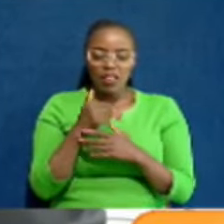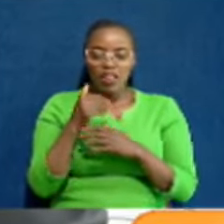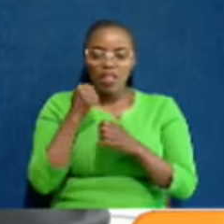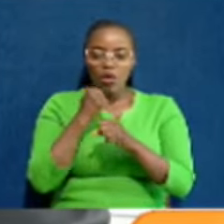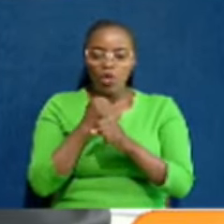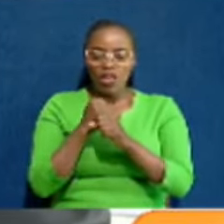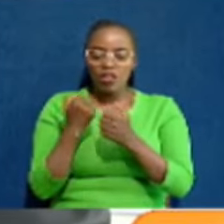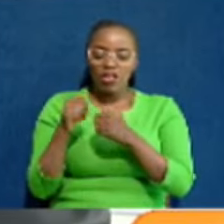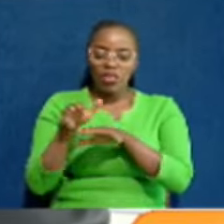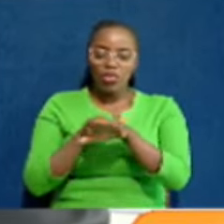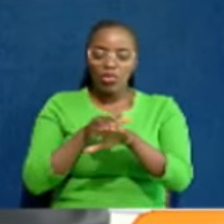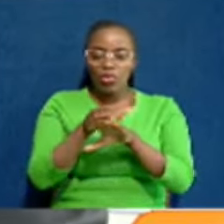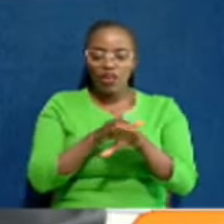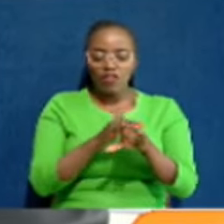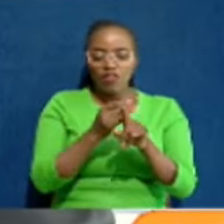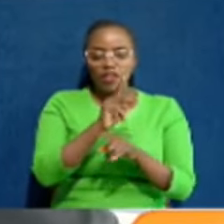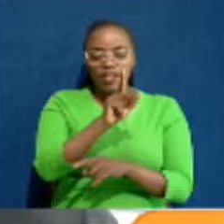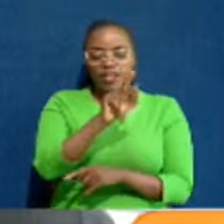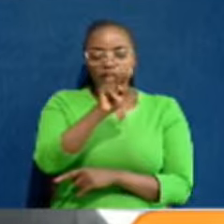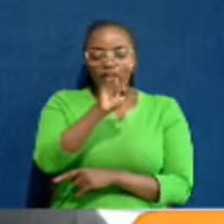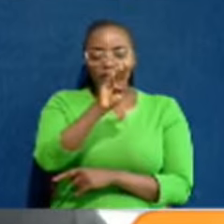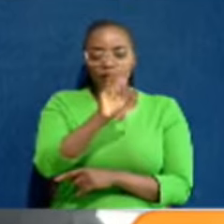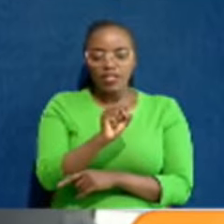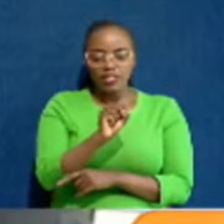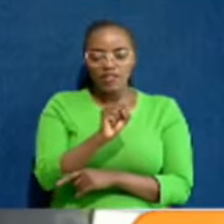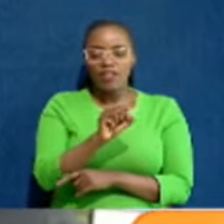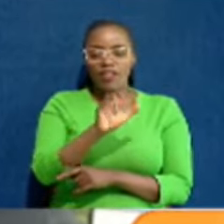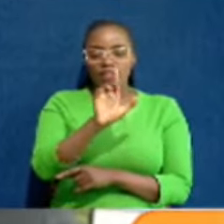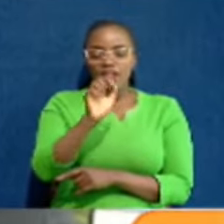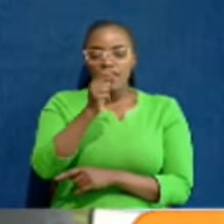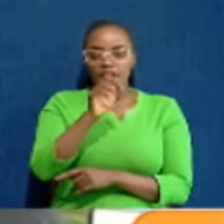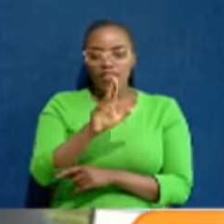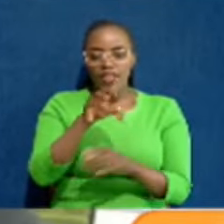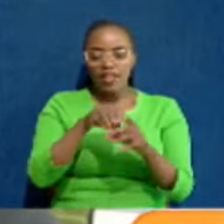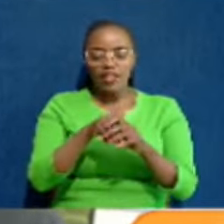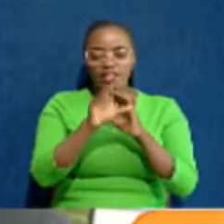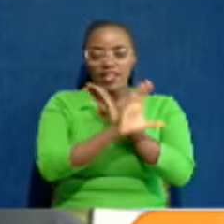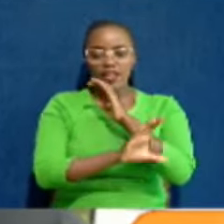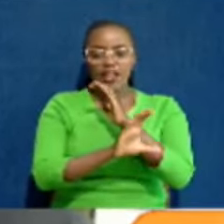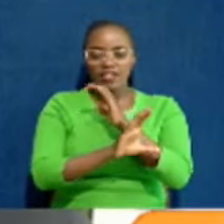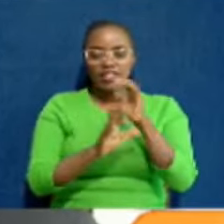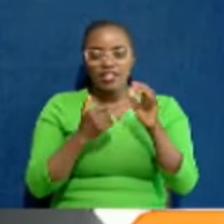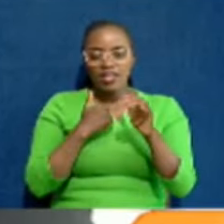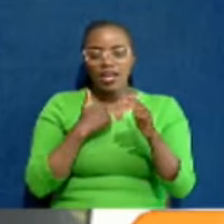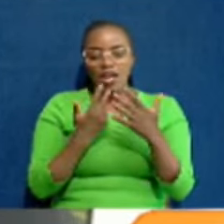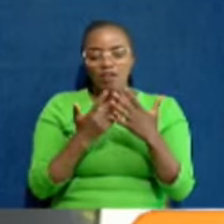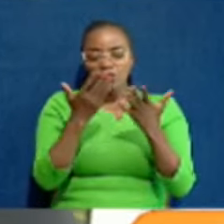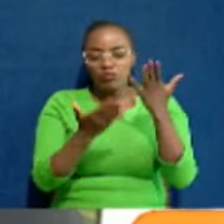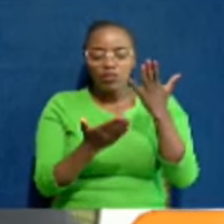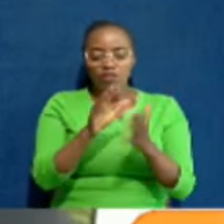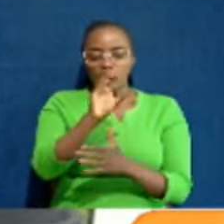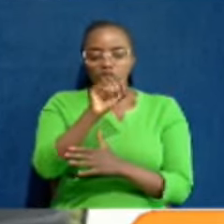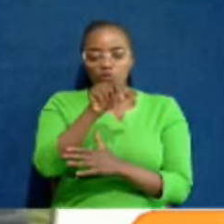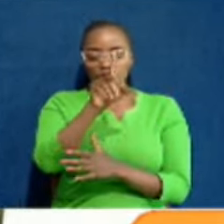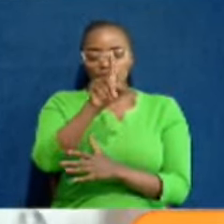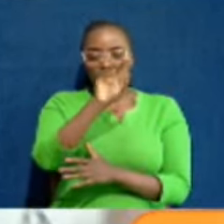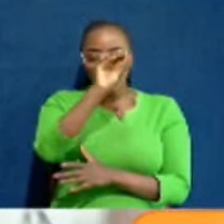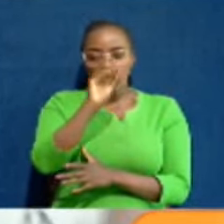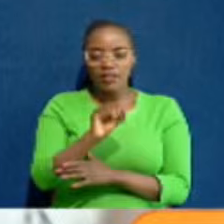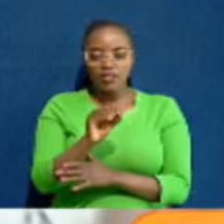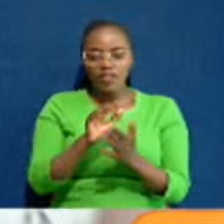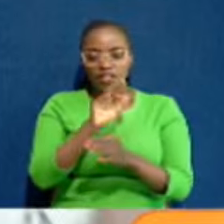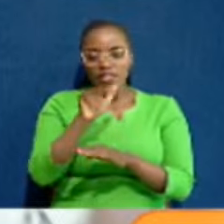Kenya National Bureau of Statistics, KNBS, the leather industry in Kenya contributed to approximately 0.1% of